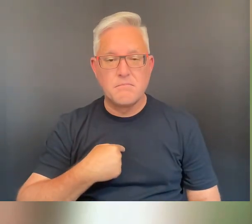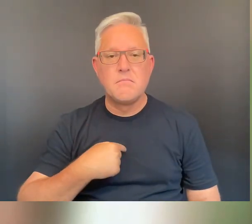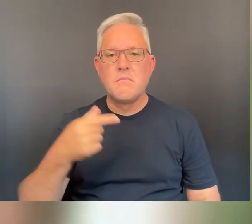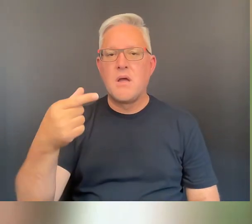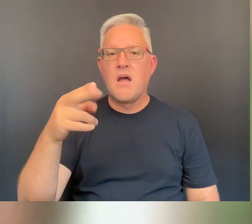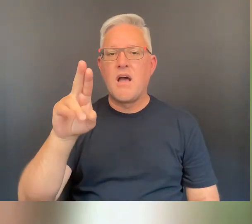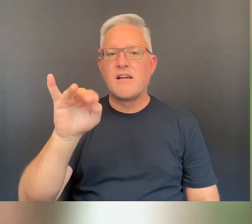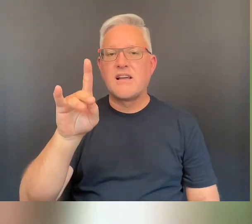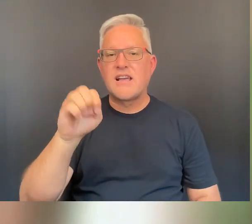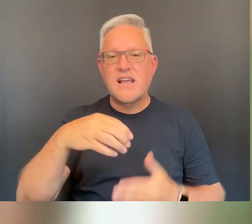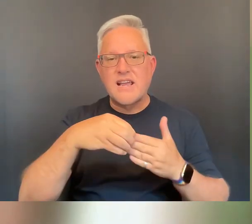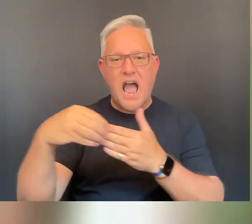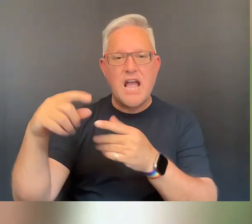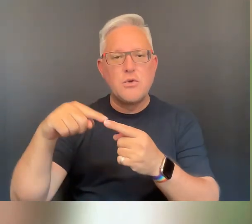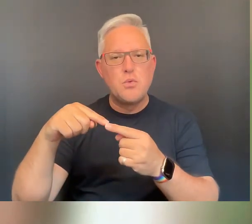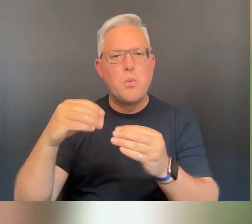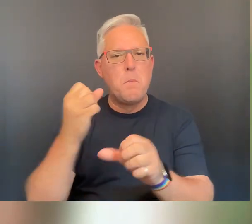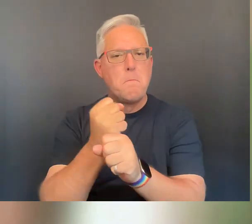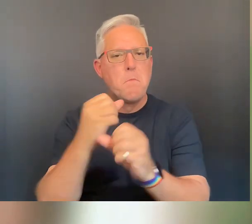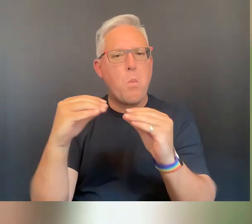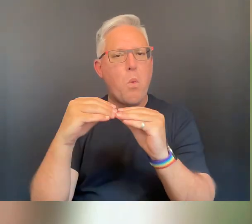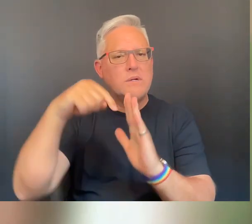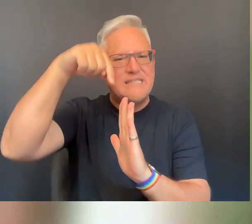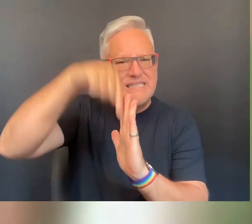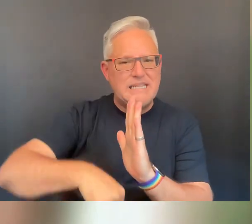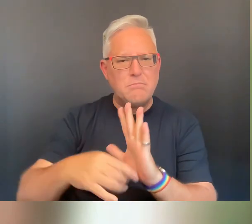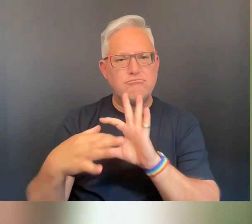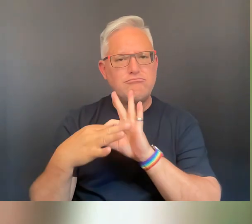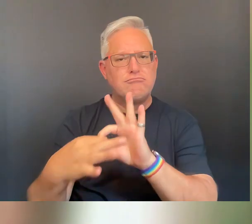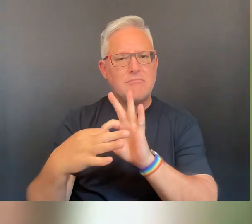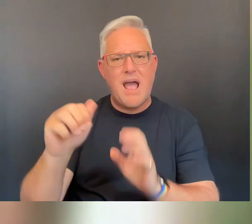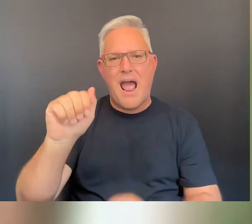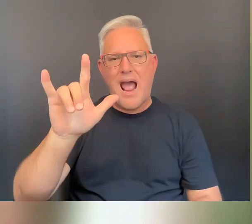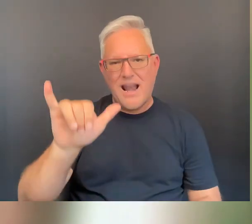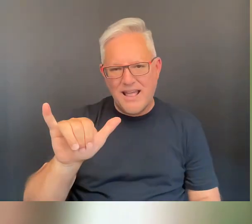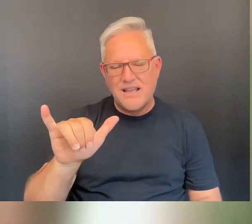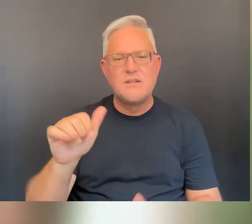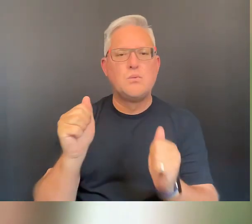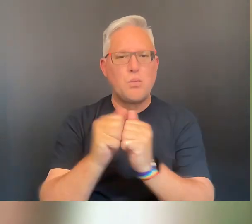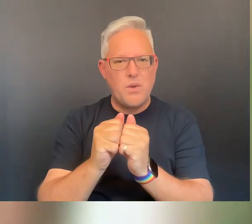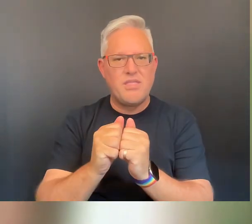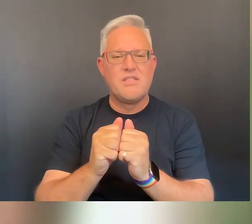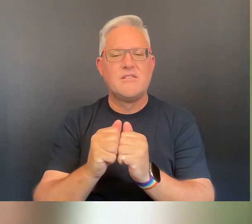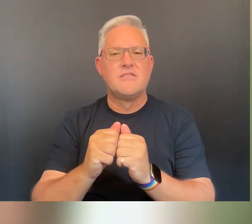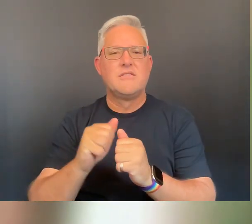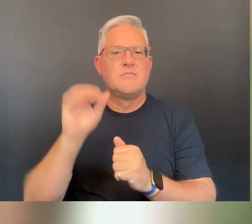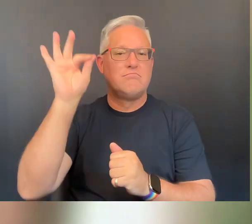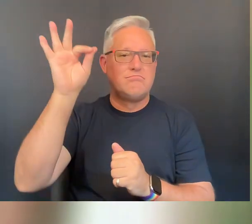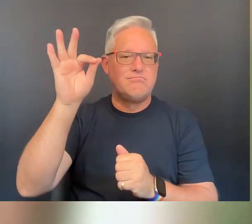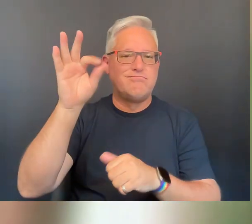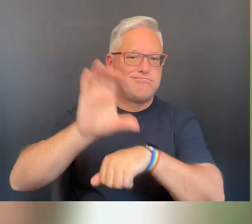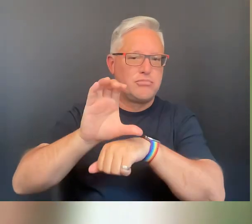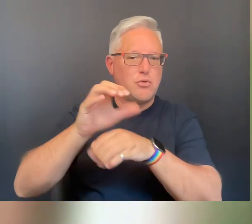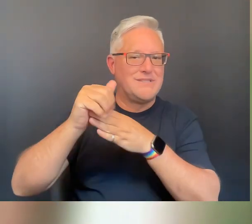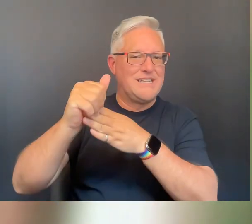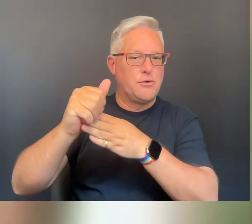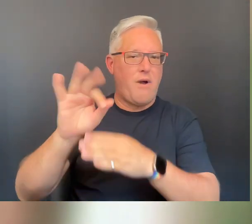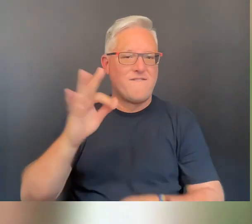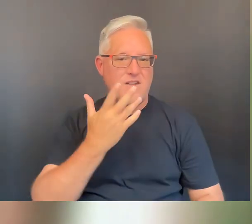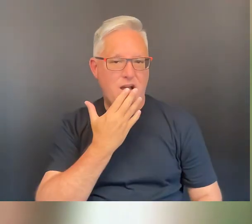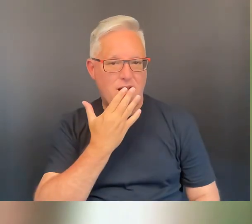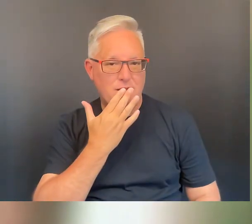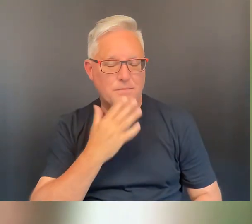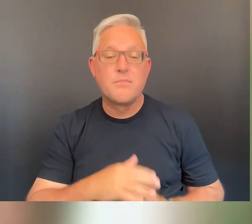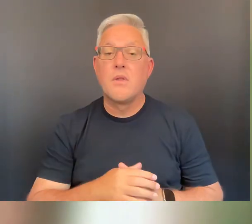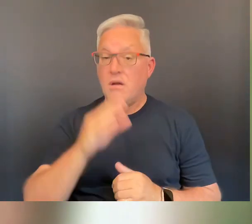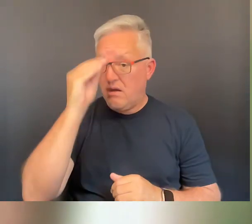guide to deepen allyship with congregational leaders of color. Now, no one in the